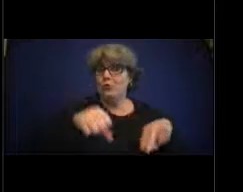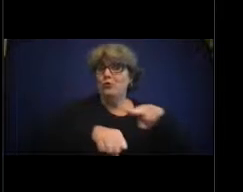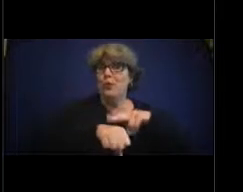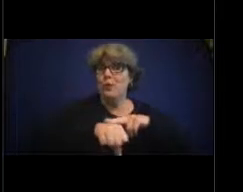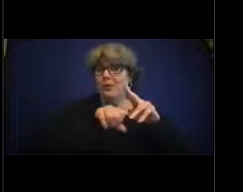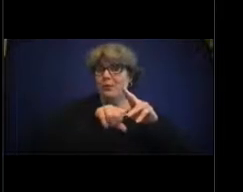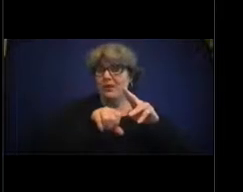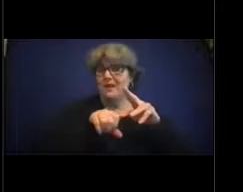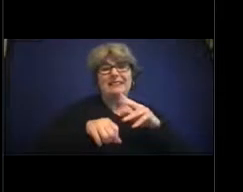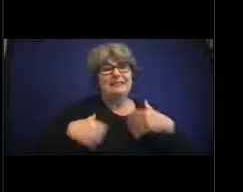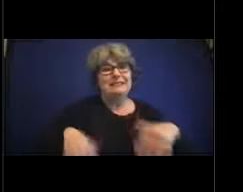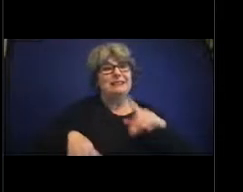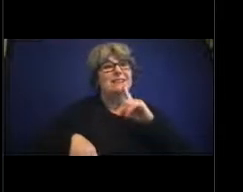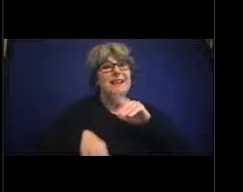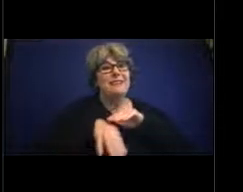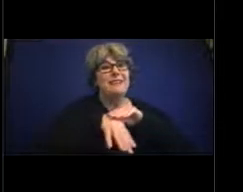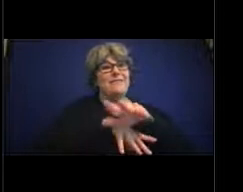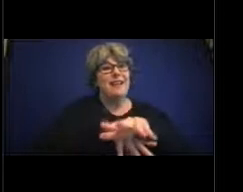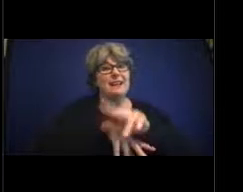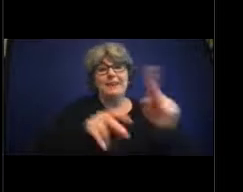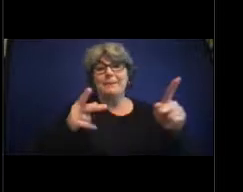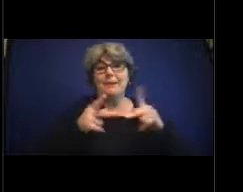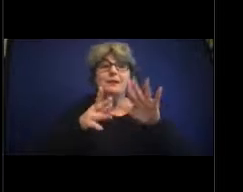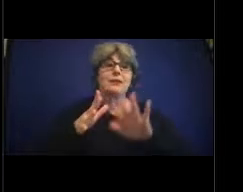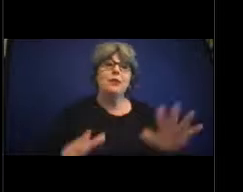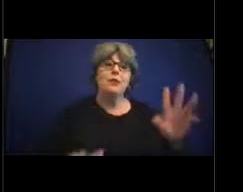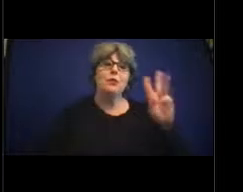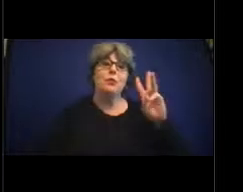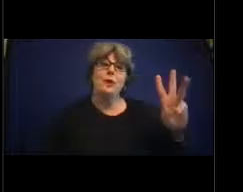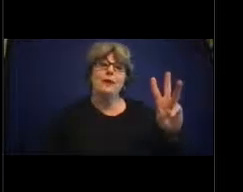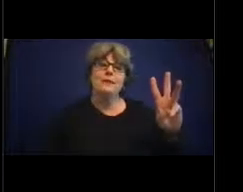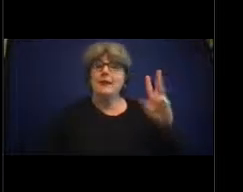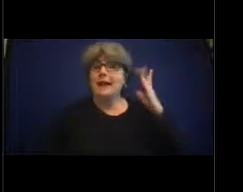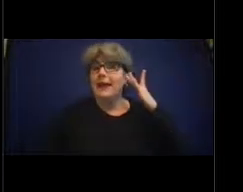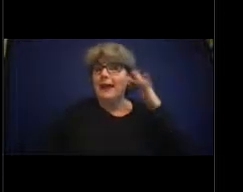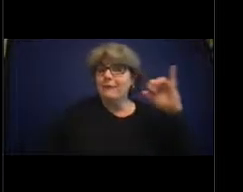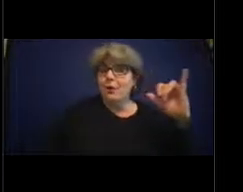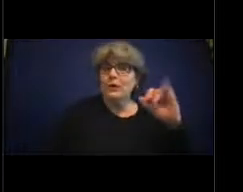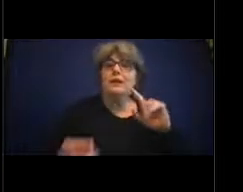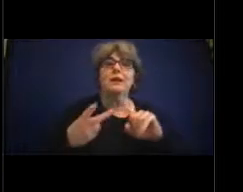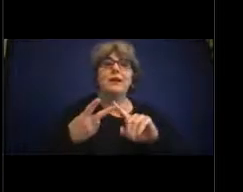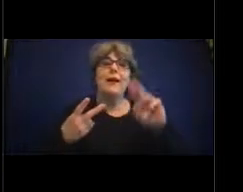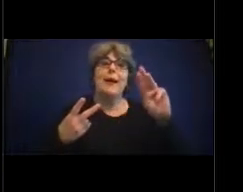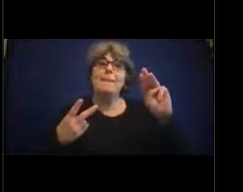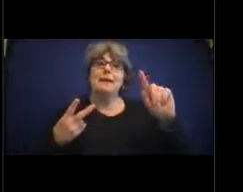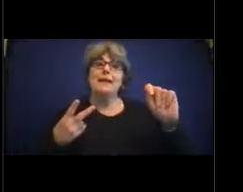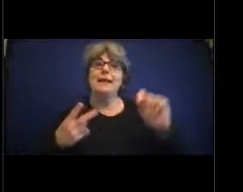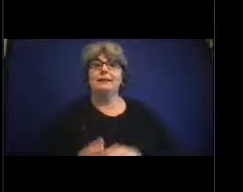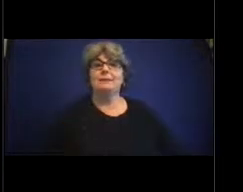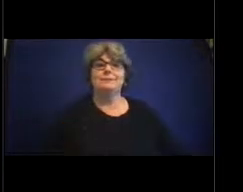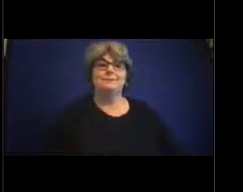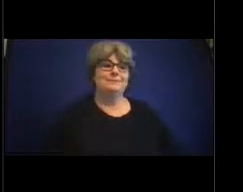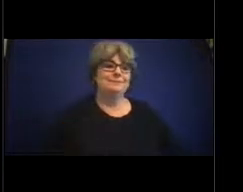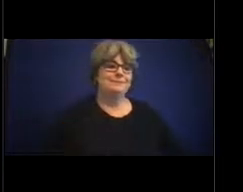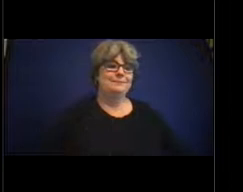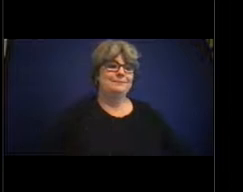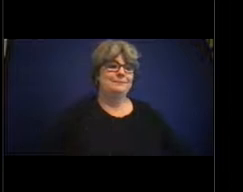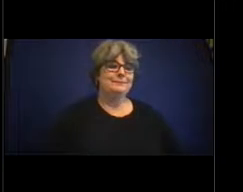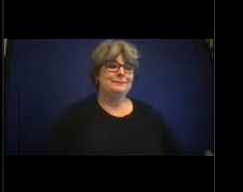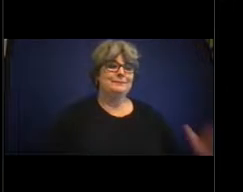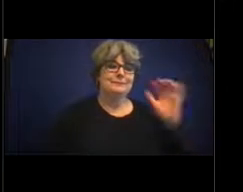really kind of affecting a lot of places across the West, including California and up here as well. You can go ahead and move. Oh